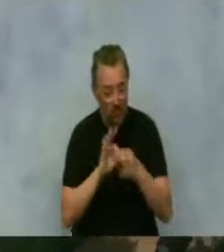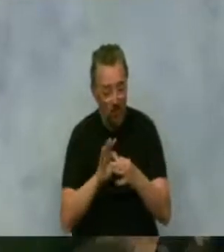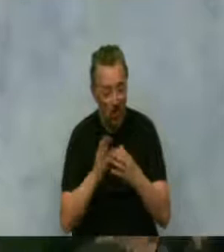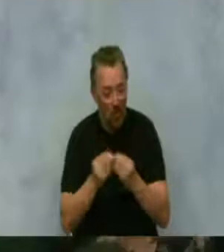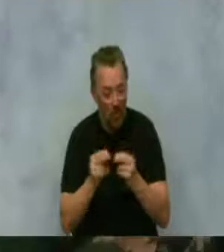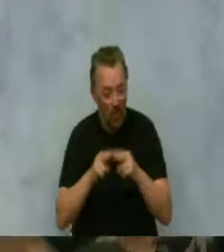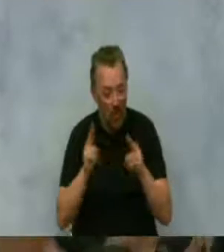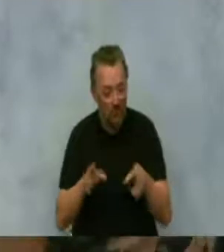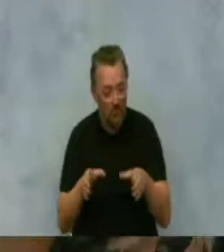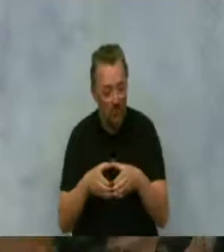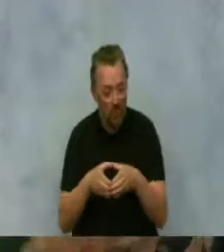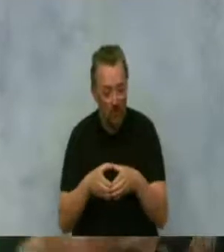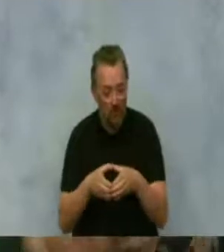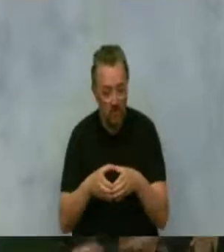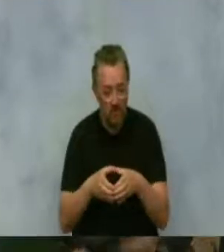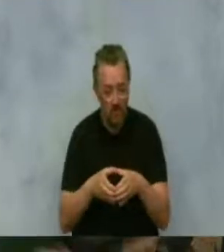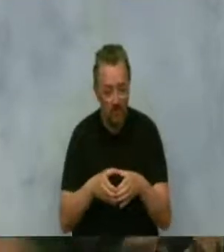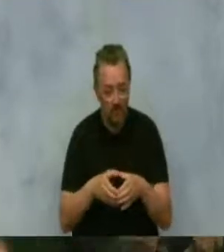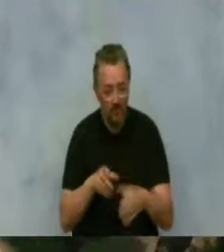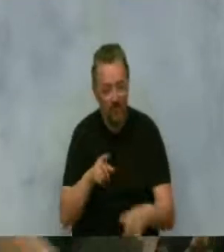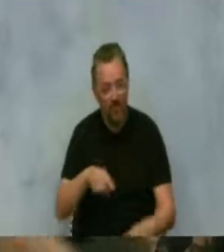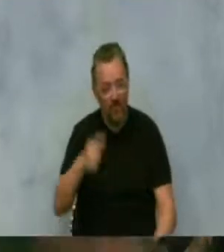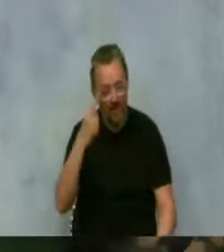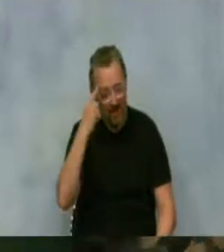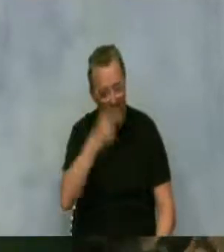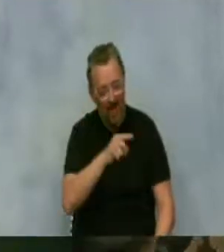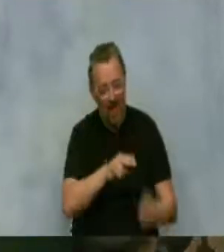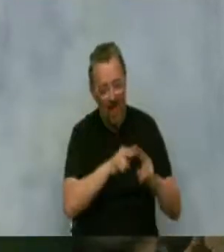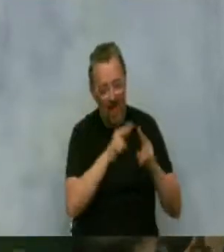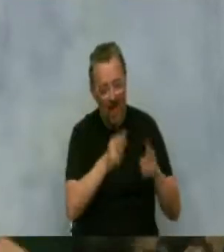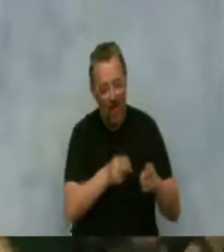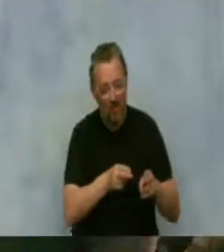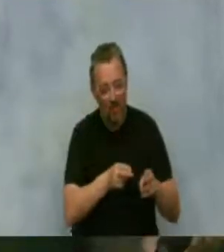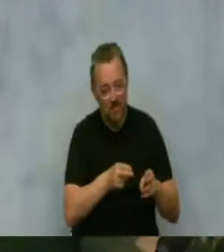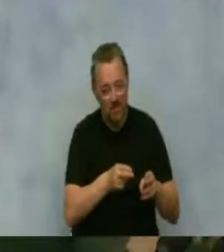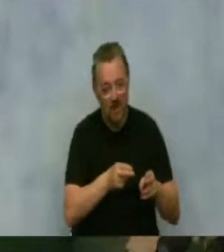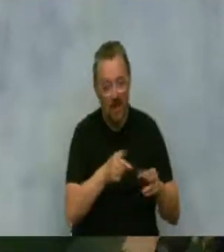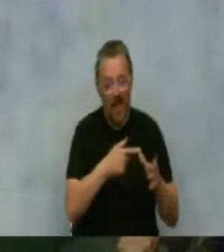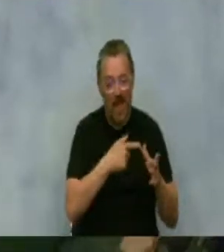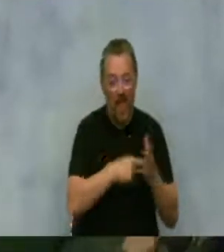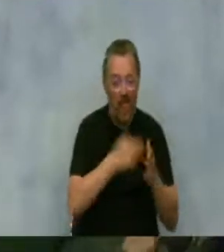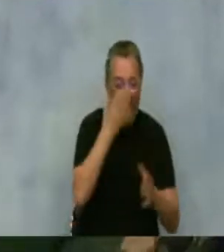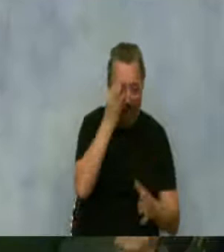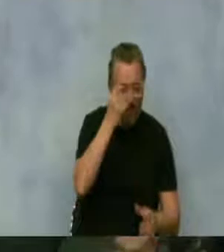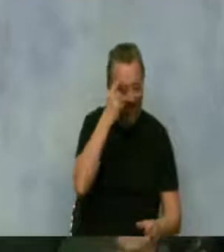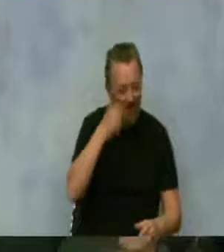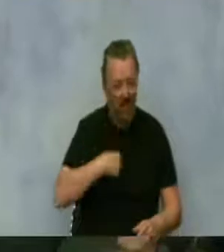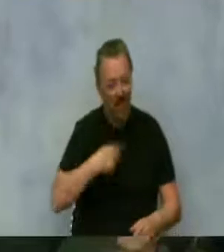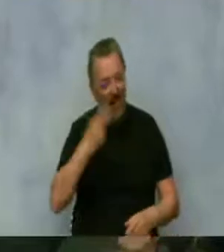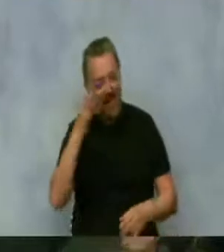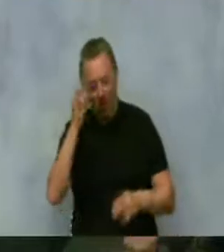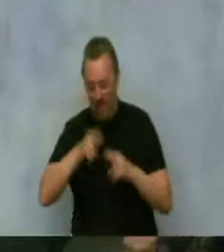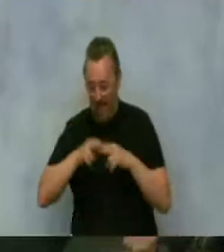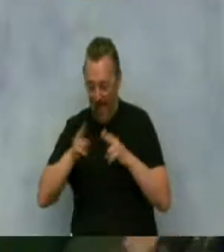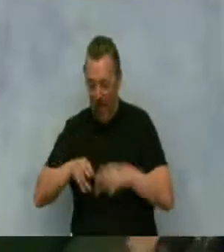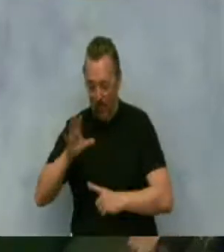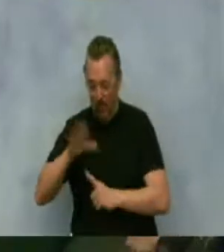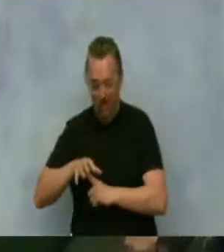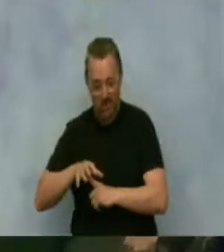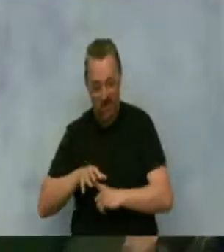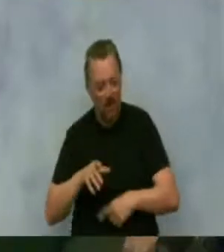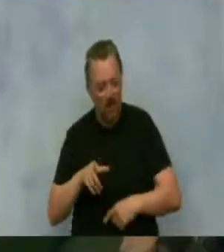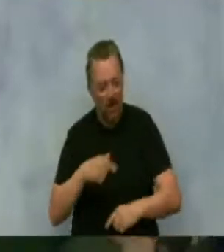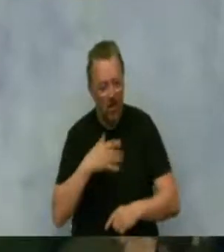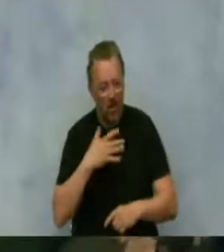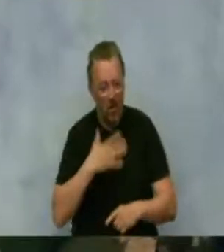when people think of the housing at the council, they think of council housing, don't they? And so I'm just, I just want to